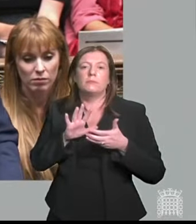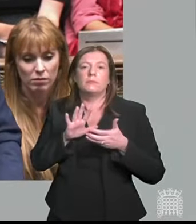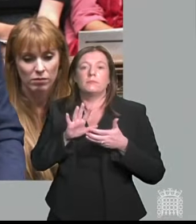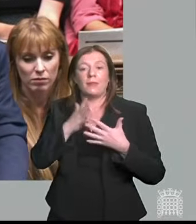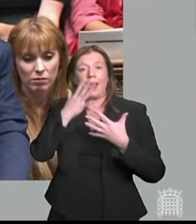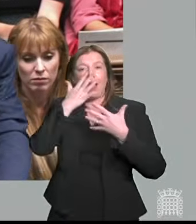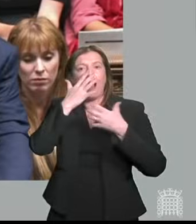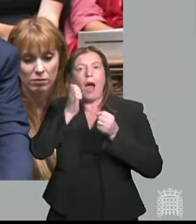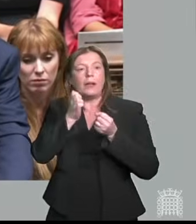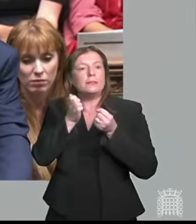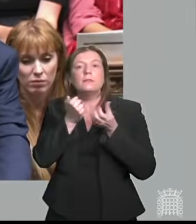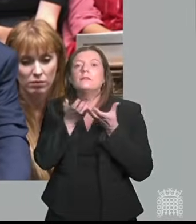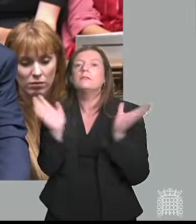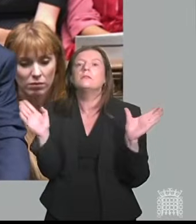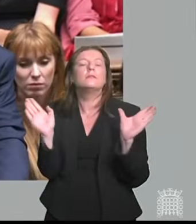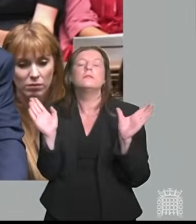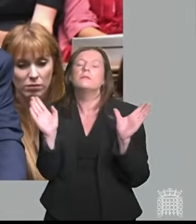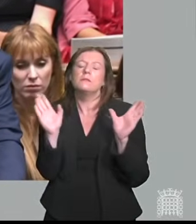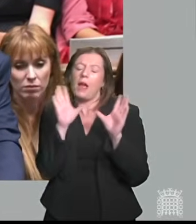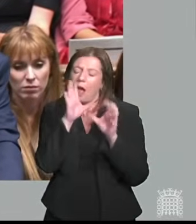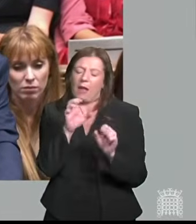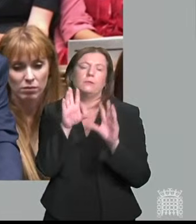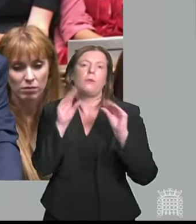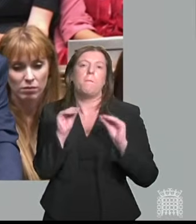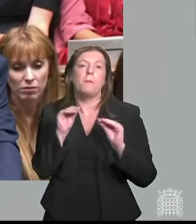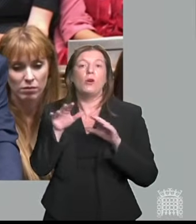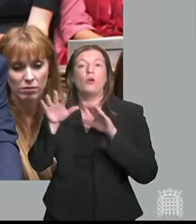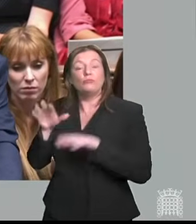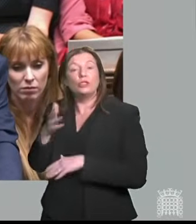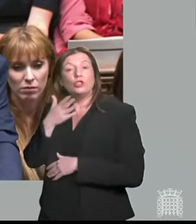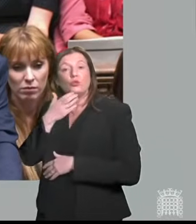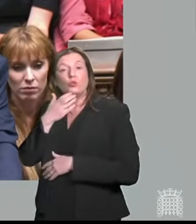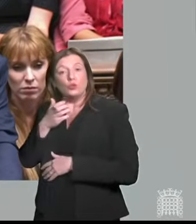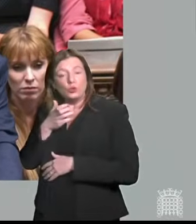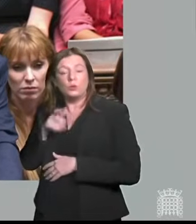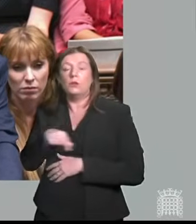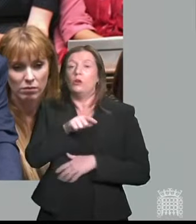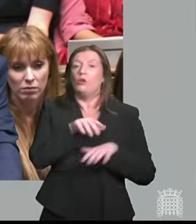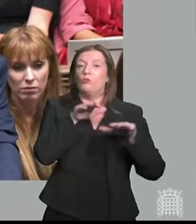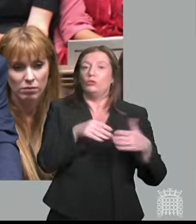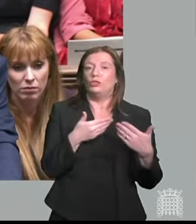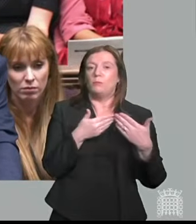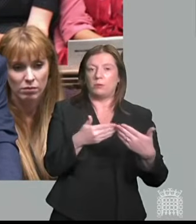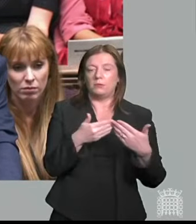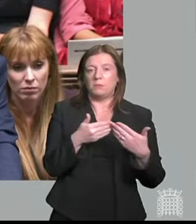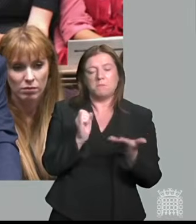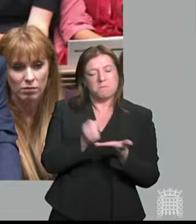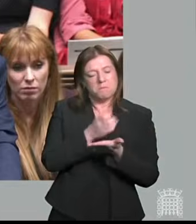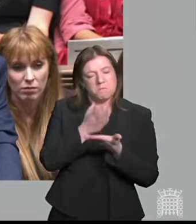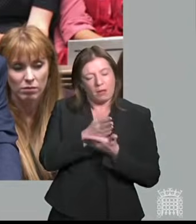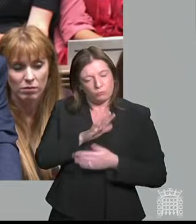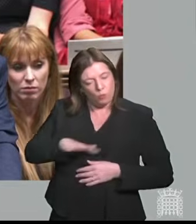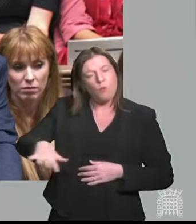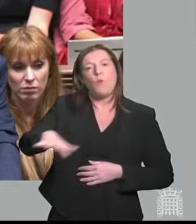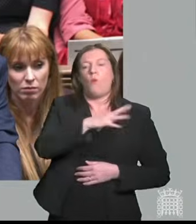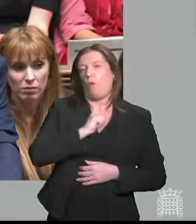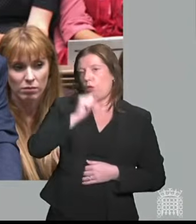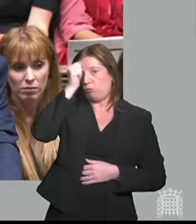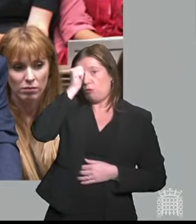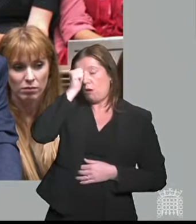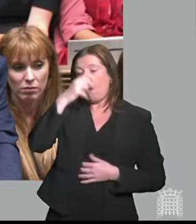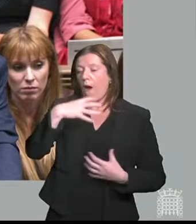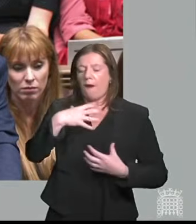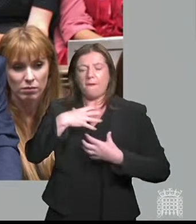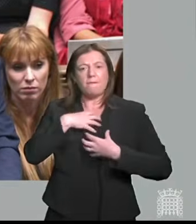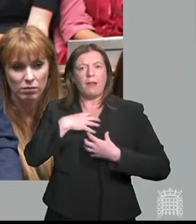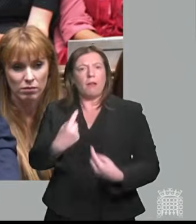this hate and to ensure every British Jew and every British Muslim knows that they can live their life free from